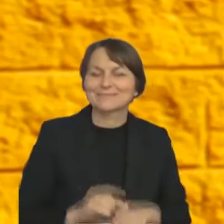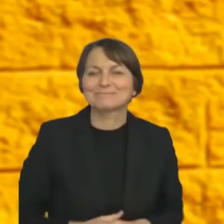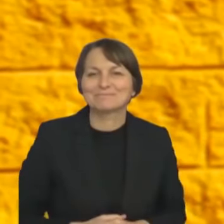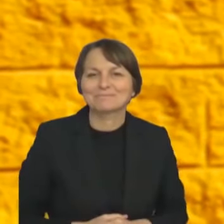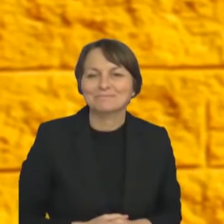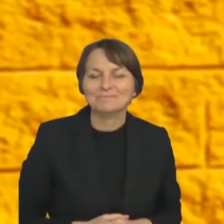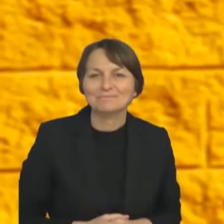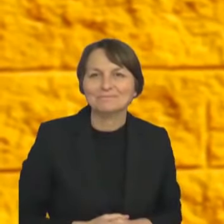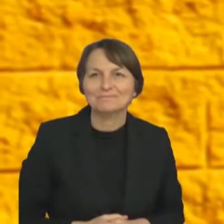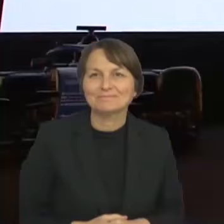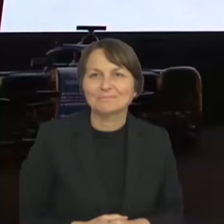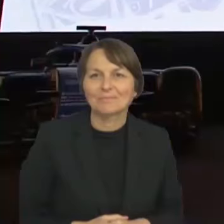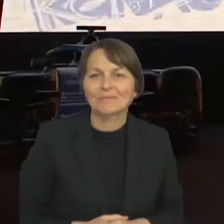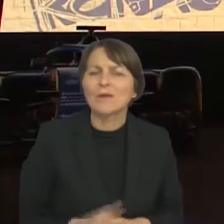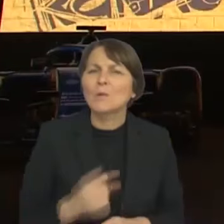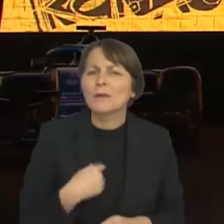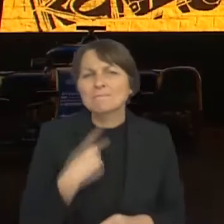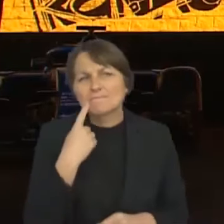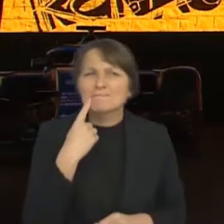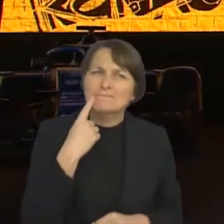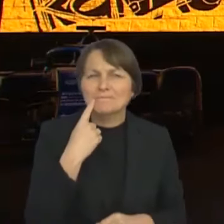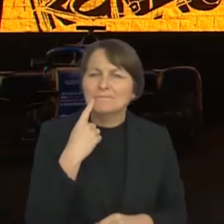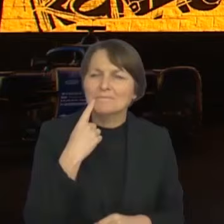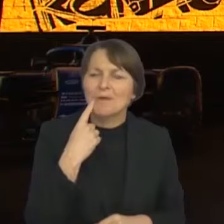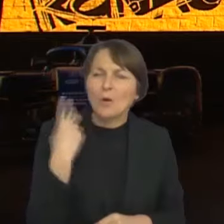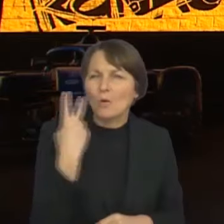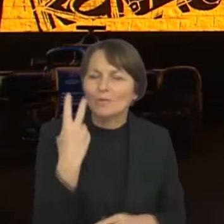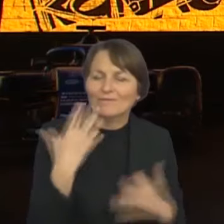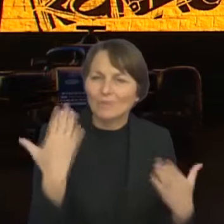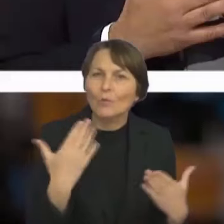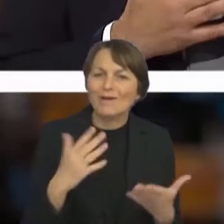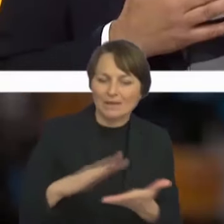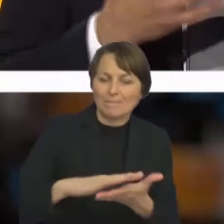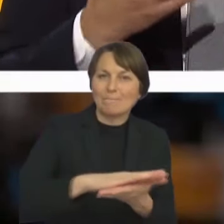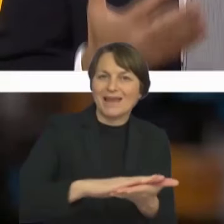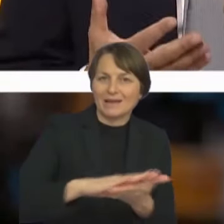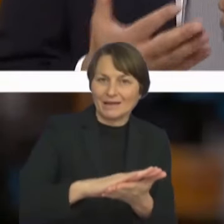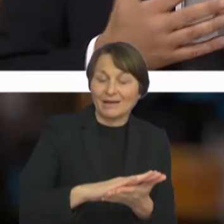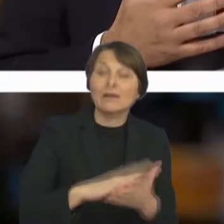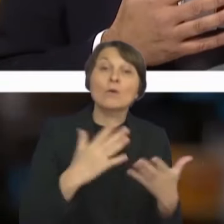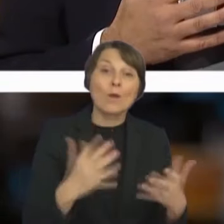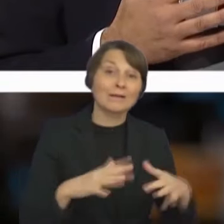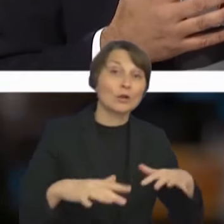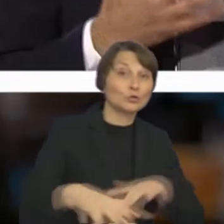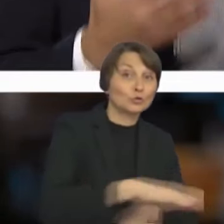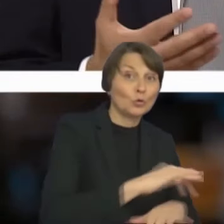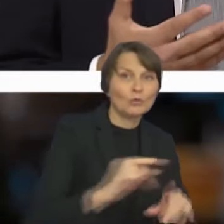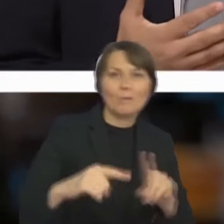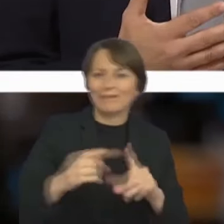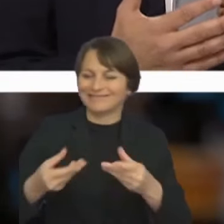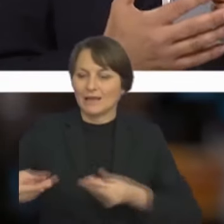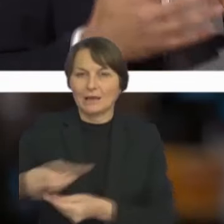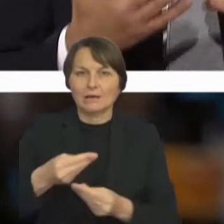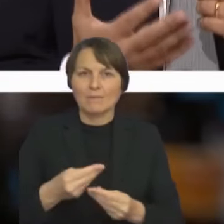We decided to look for meaning, double meaning, social and economic. We also decided to stay pragmatic, to